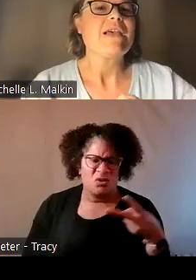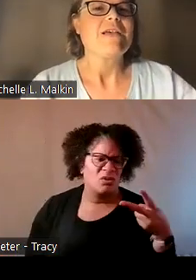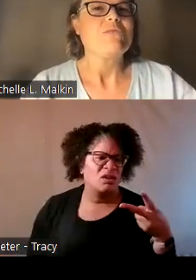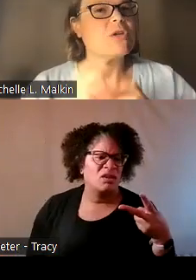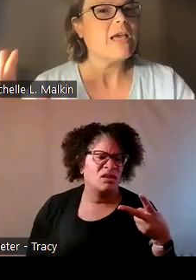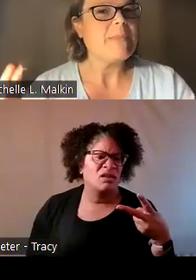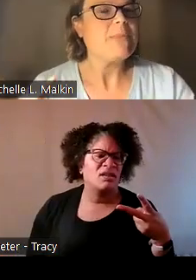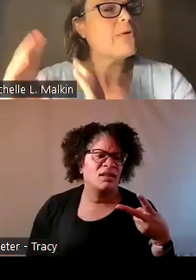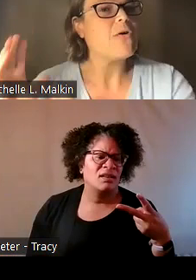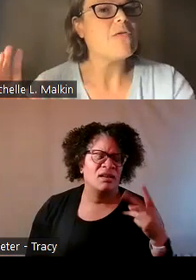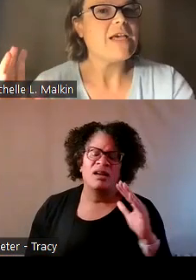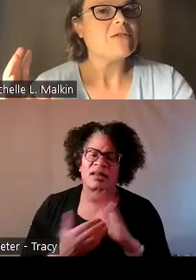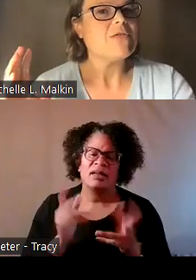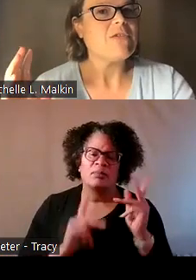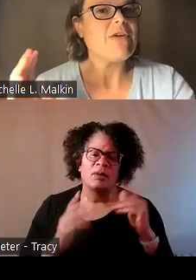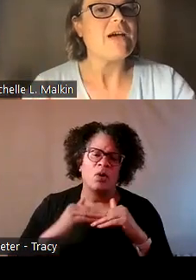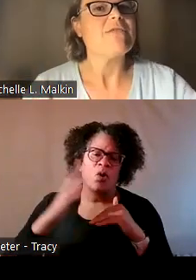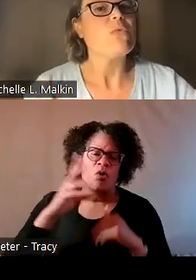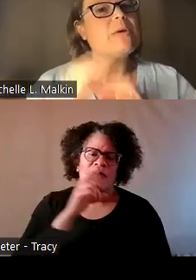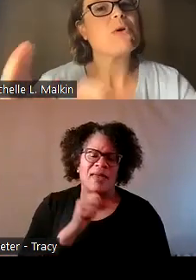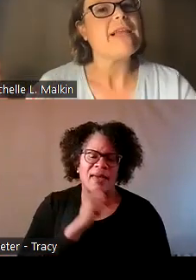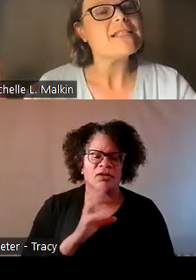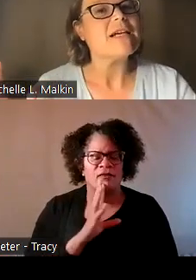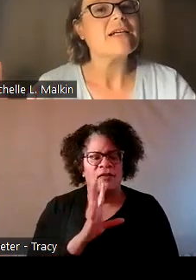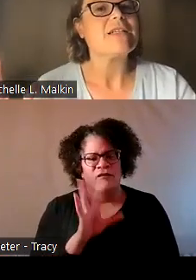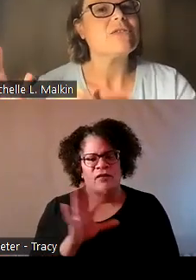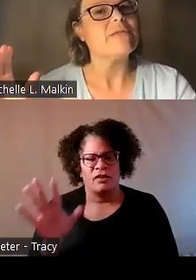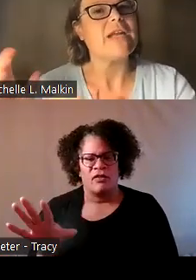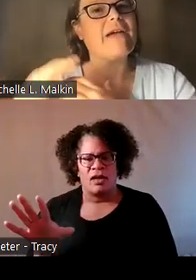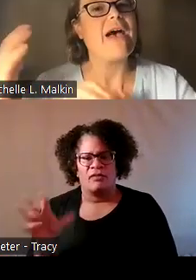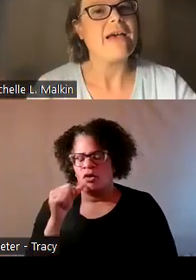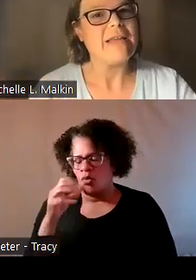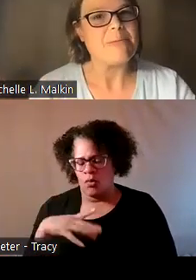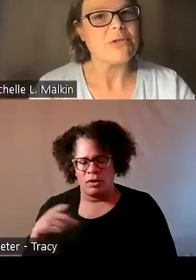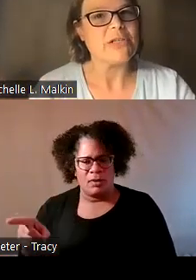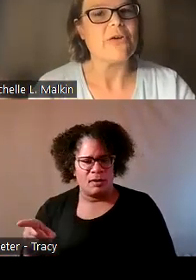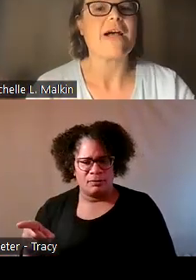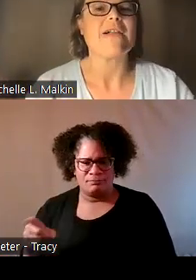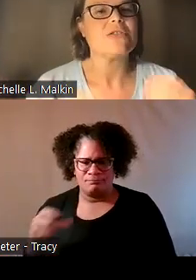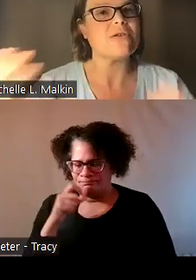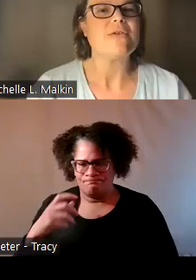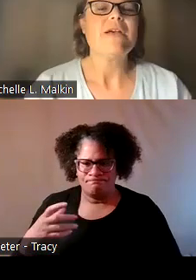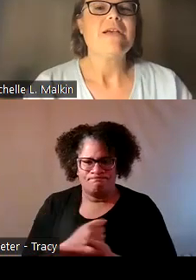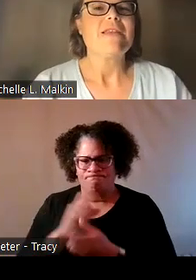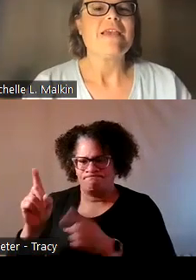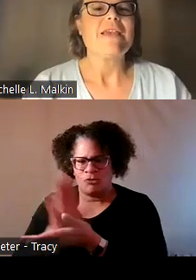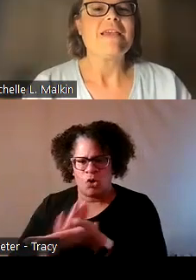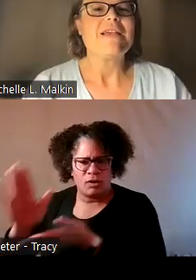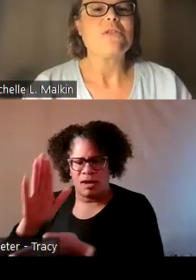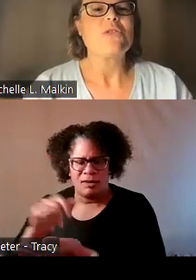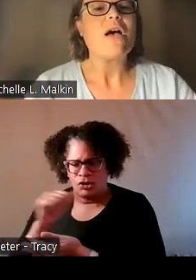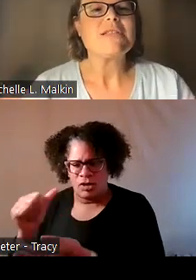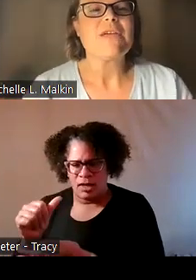again, we're looking at people who are over the age of 55. Women were less likely to even have had the opportunity to go to college. So